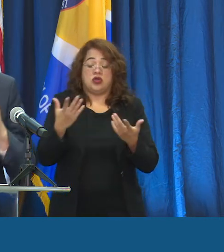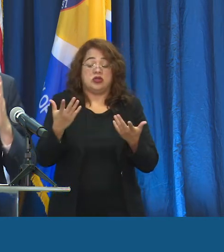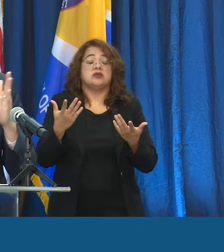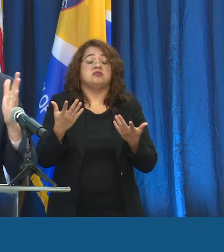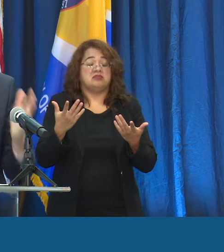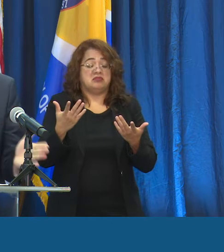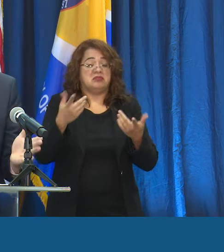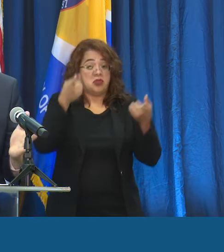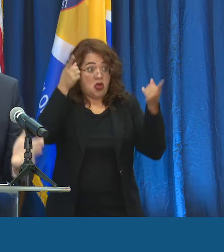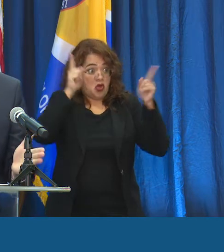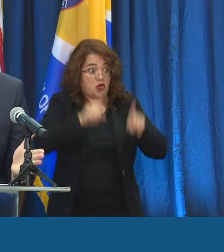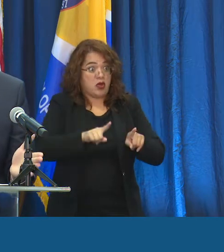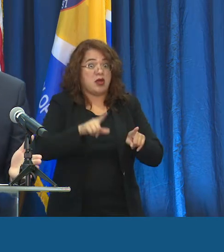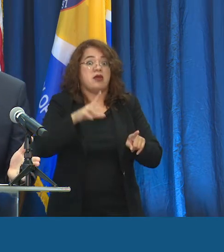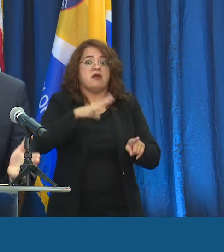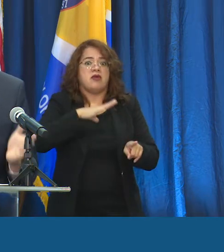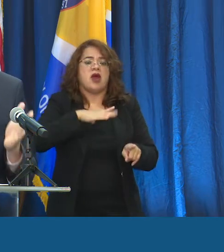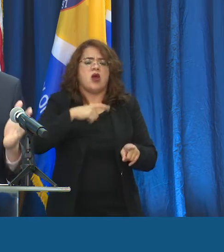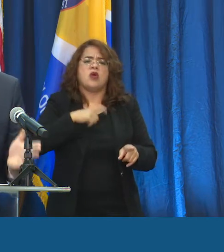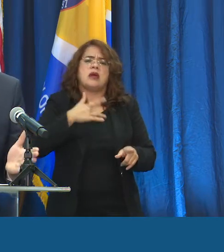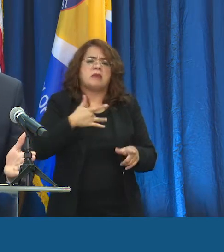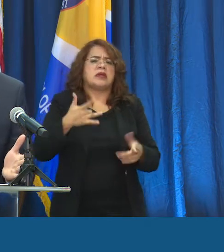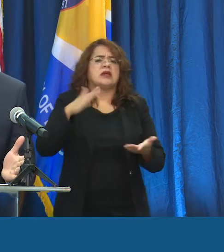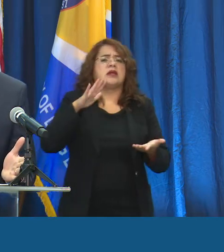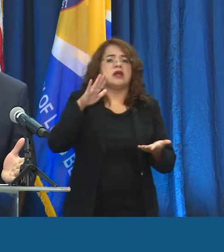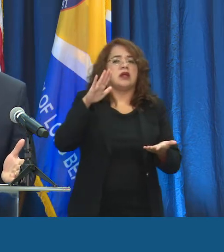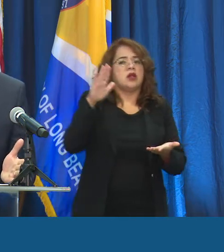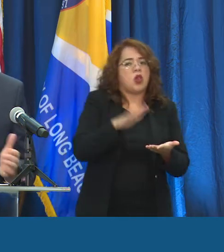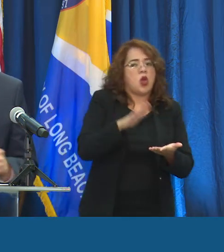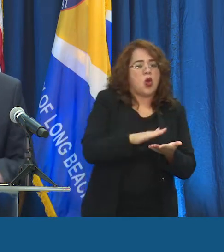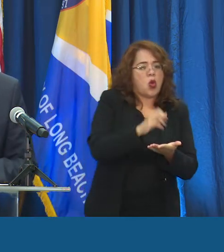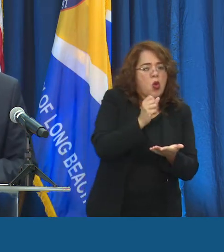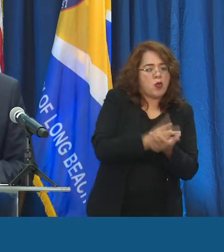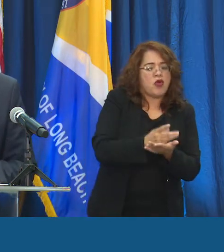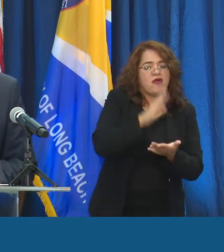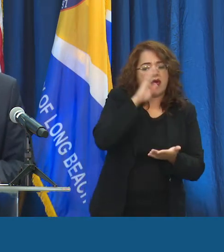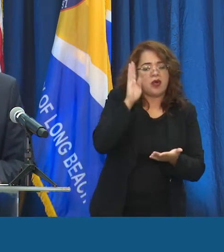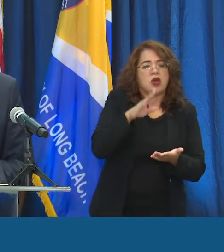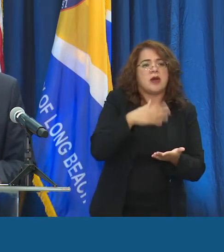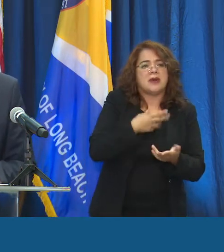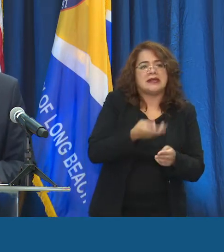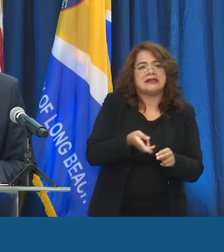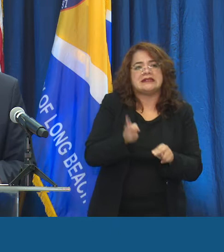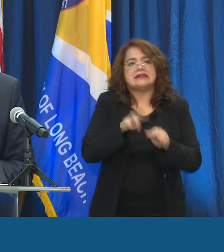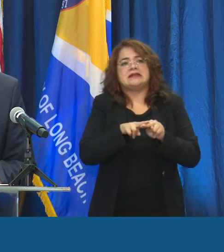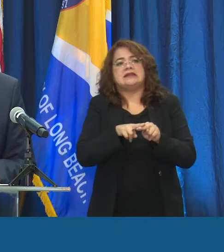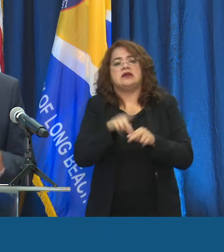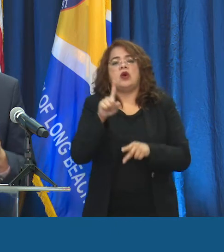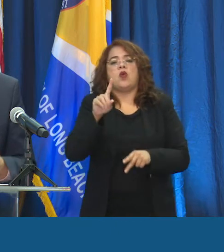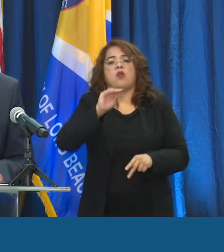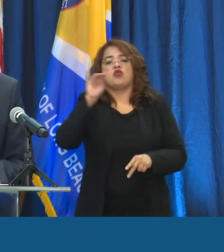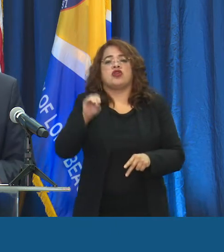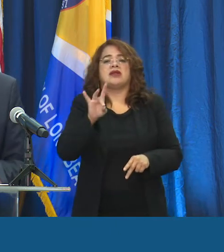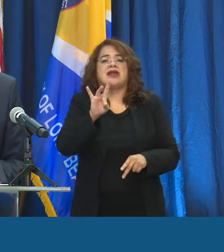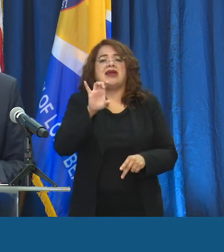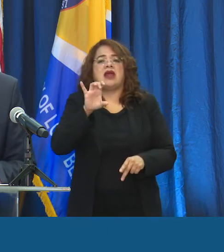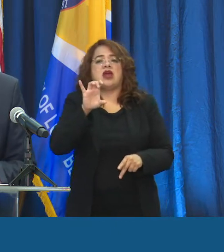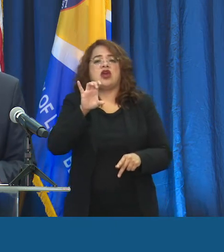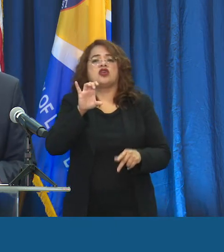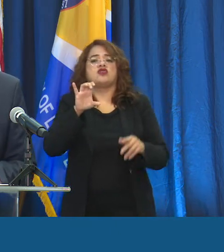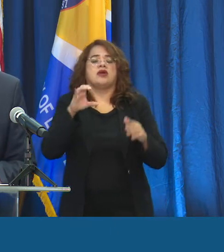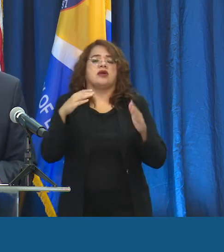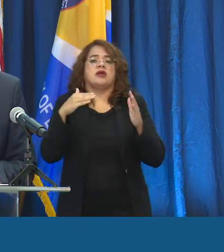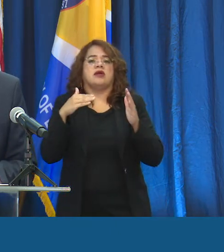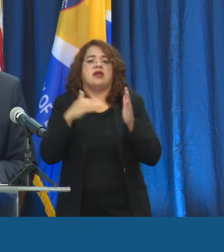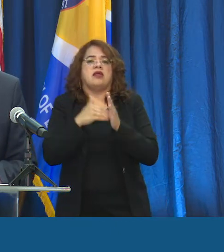We are currently at the low end of what voters have approved, and we're asking to move that up by 1% to generate